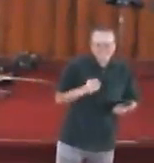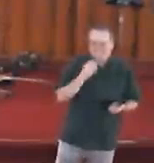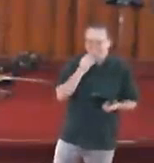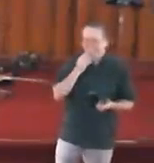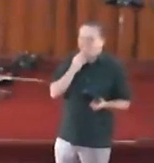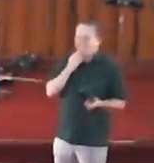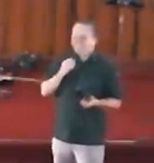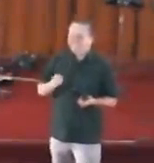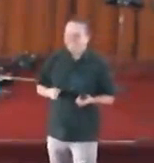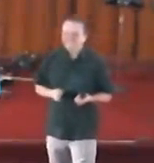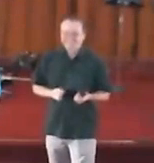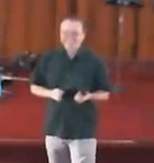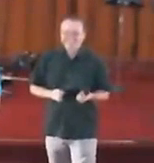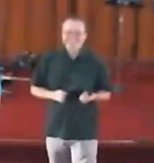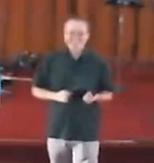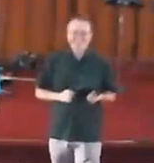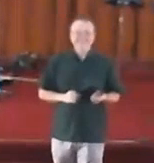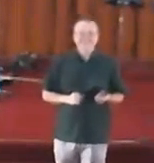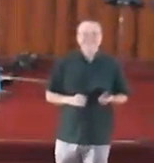So